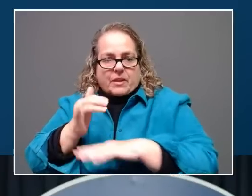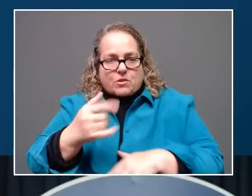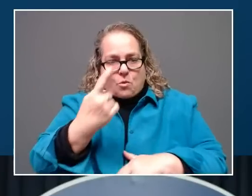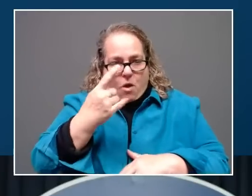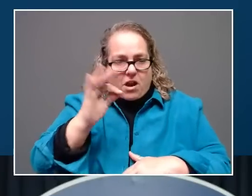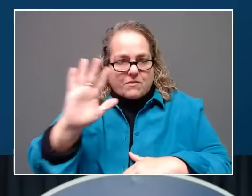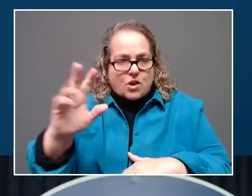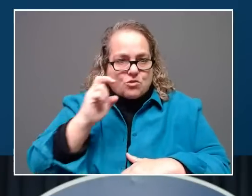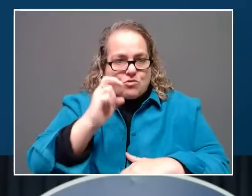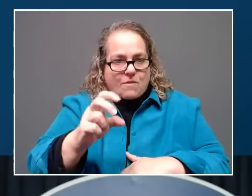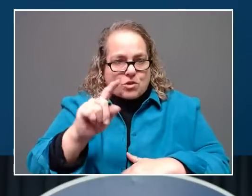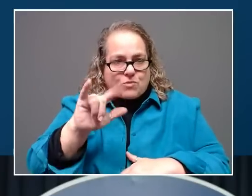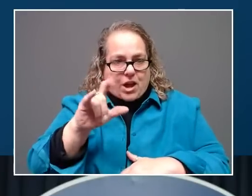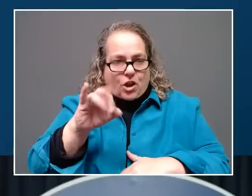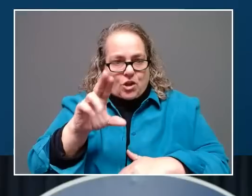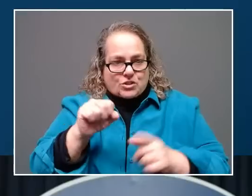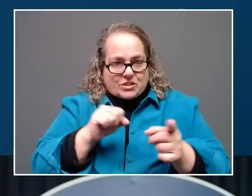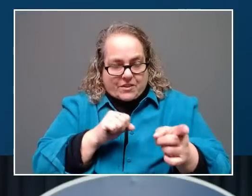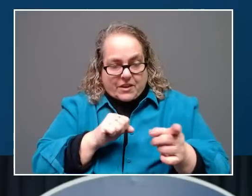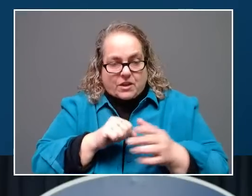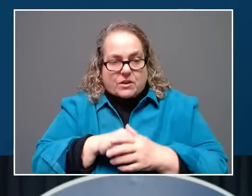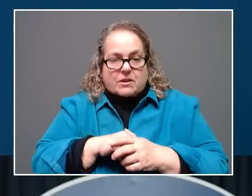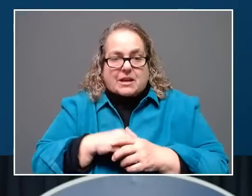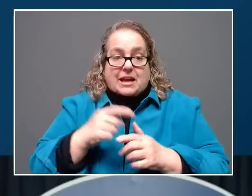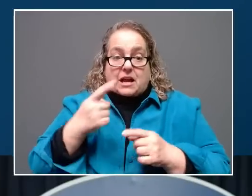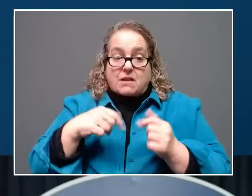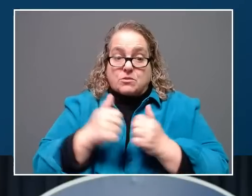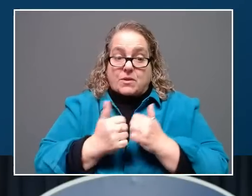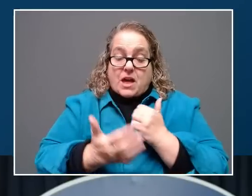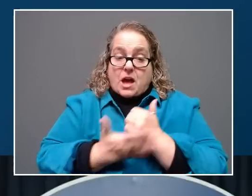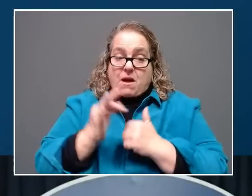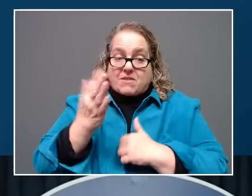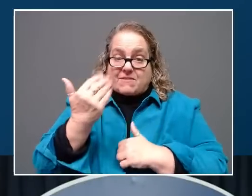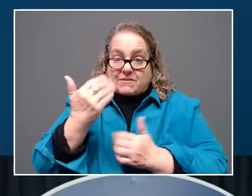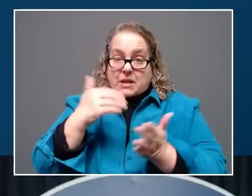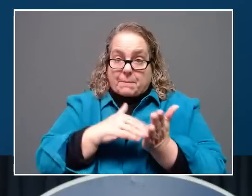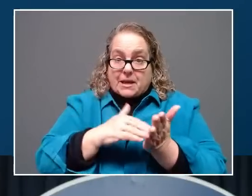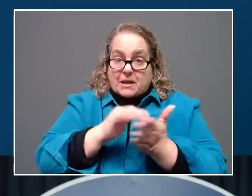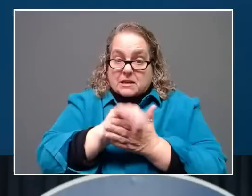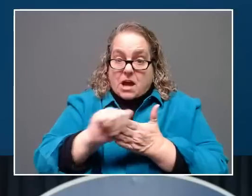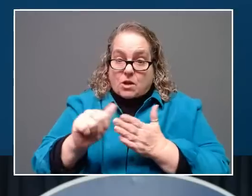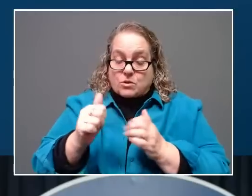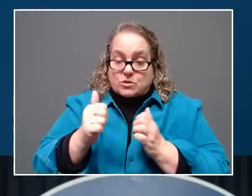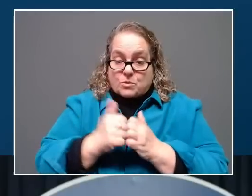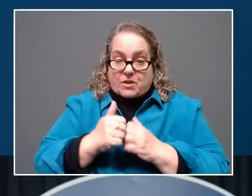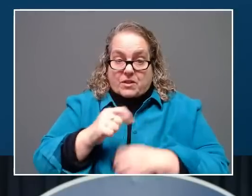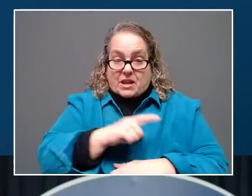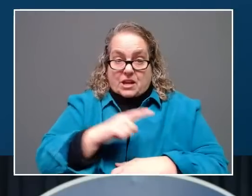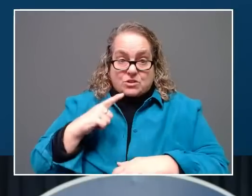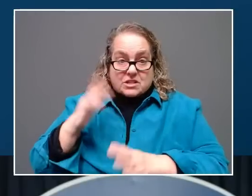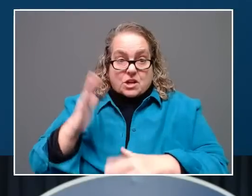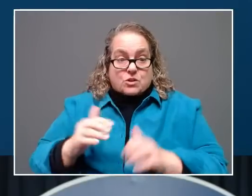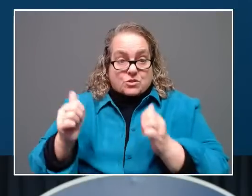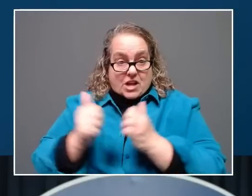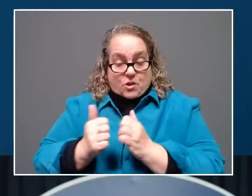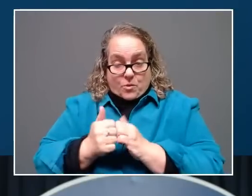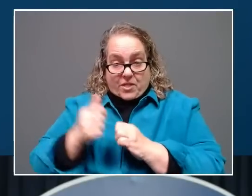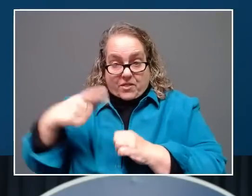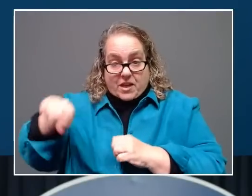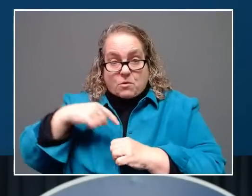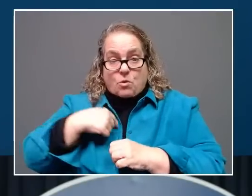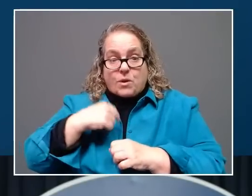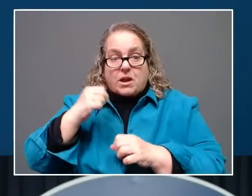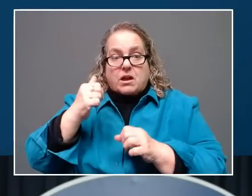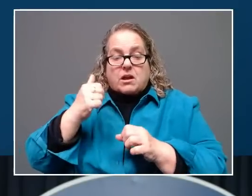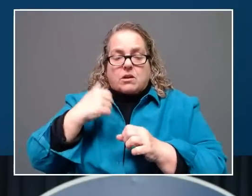trailers behind them. This comes with the help of $15 million from the General Assembly. Together with them, we created the Commonwealth Shelter Program. We